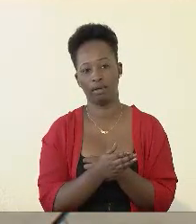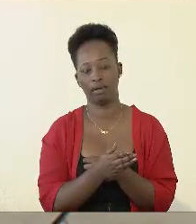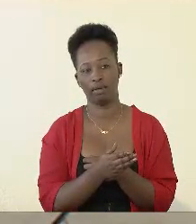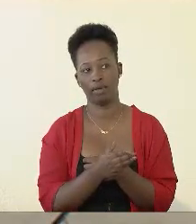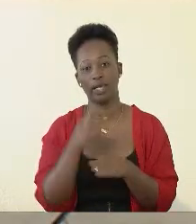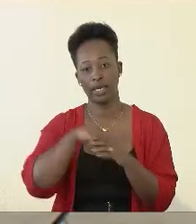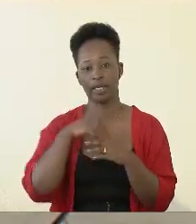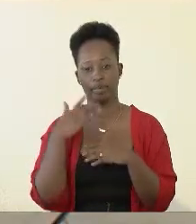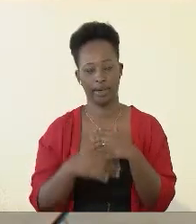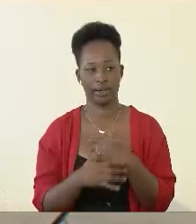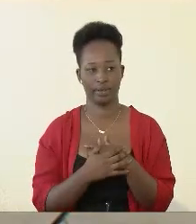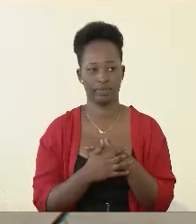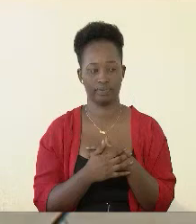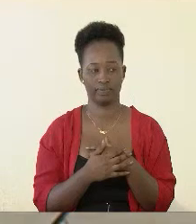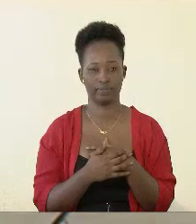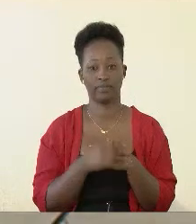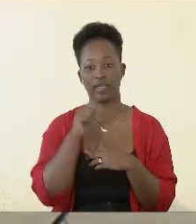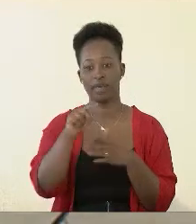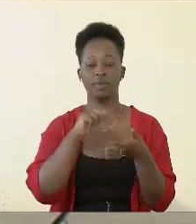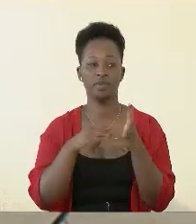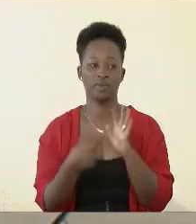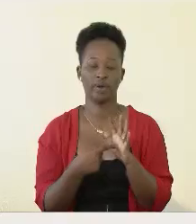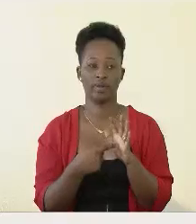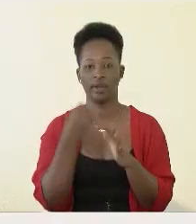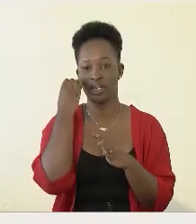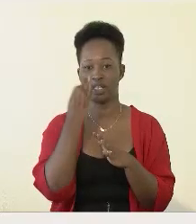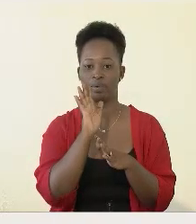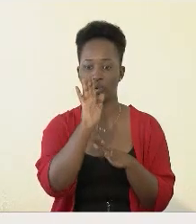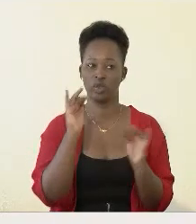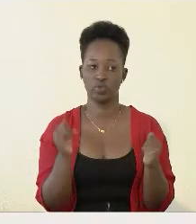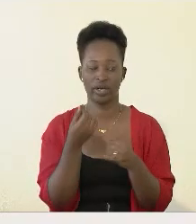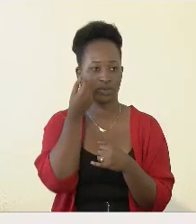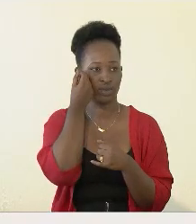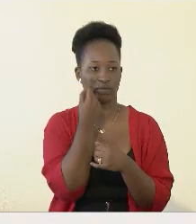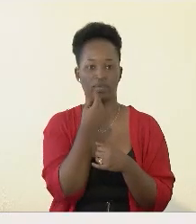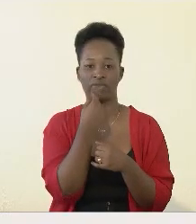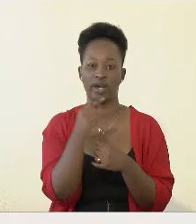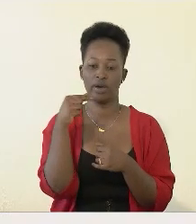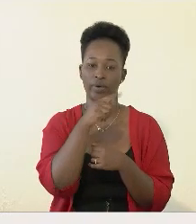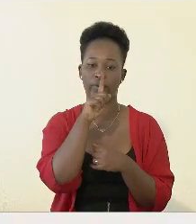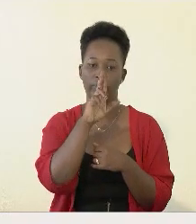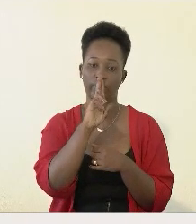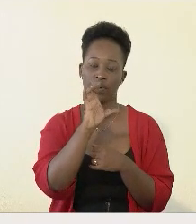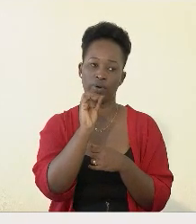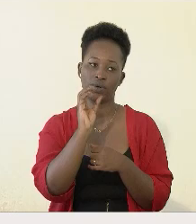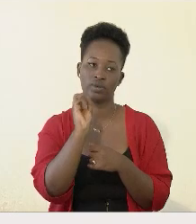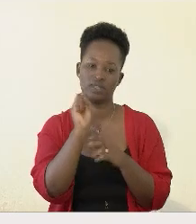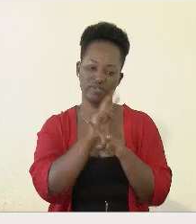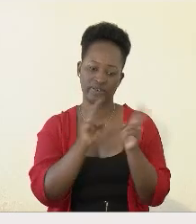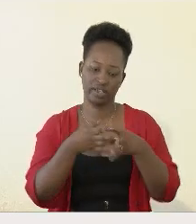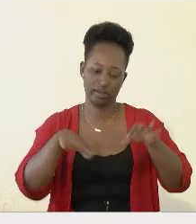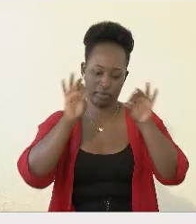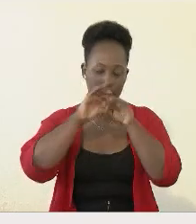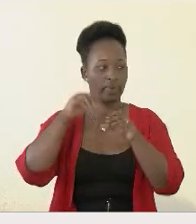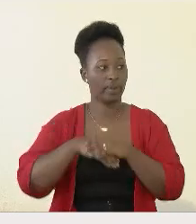in the blood. So it means that if you are trying to understand, I said glucose is very important in the body